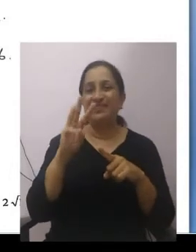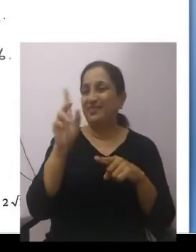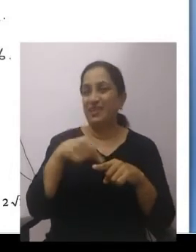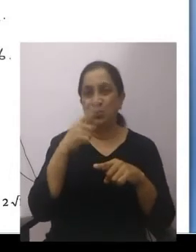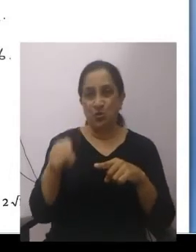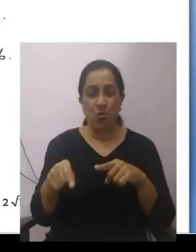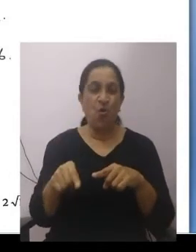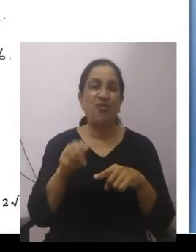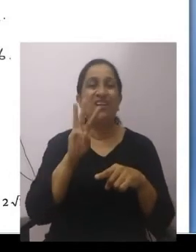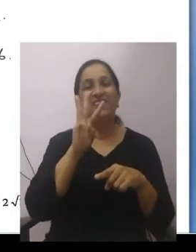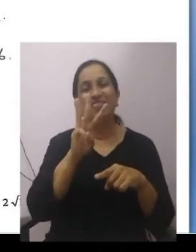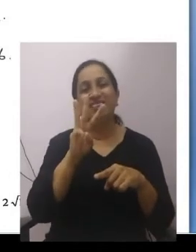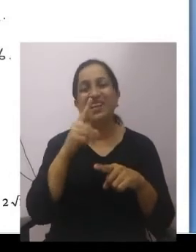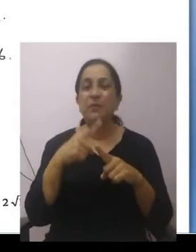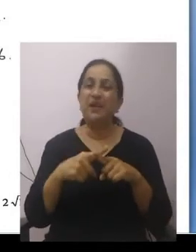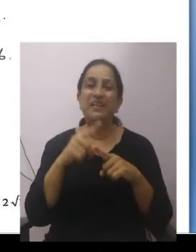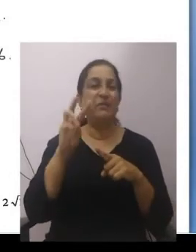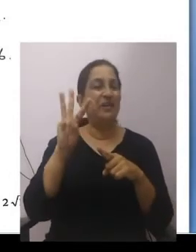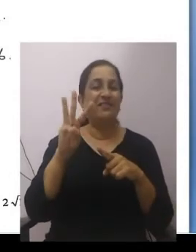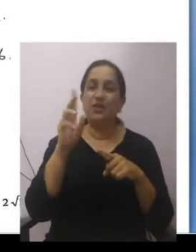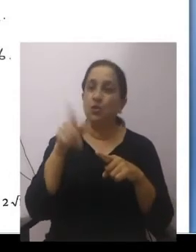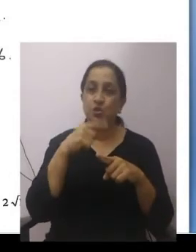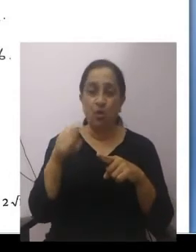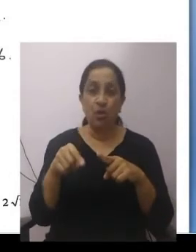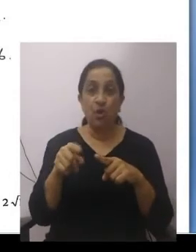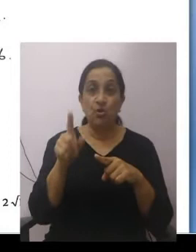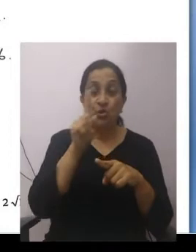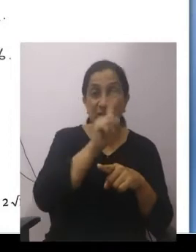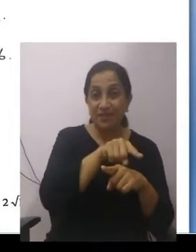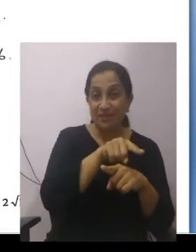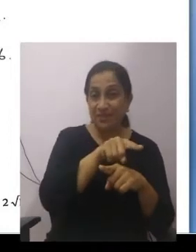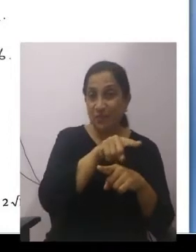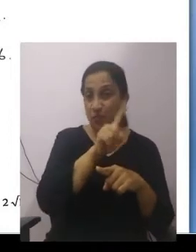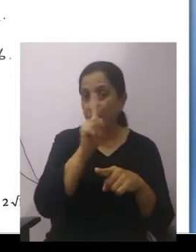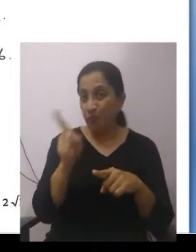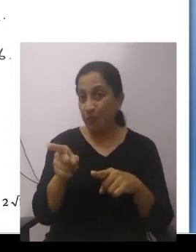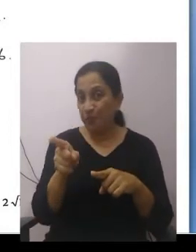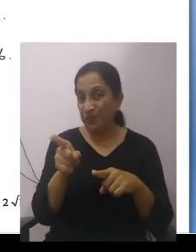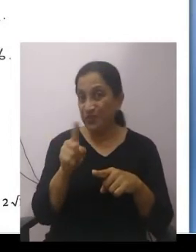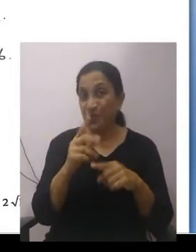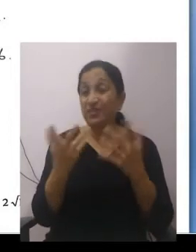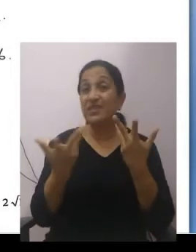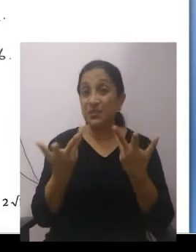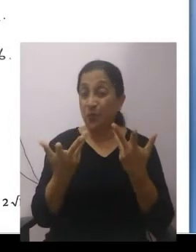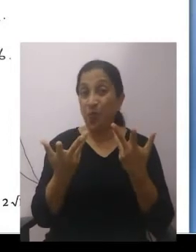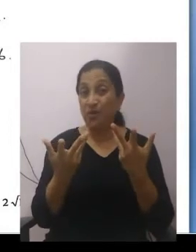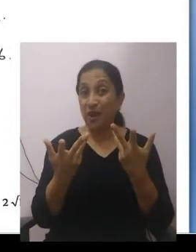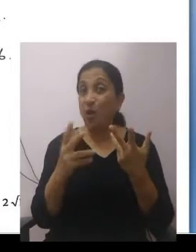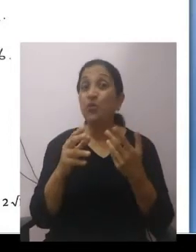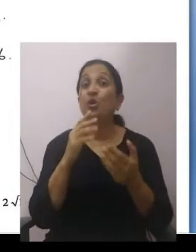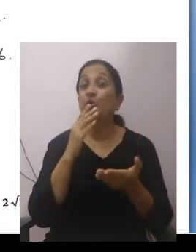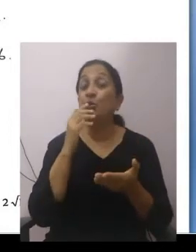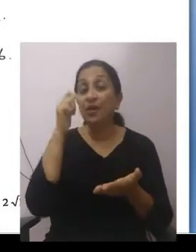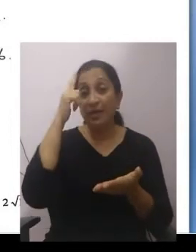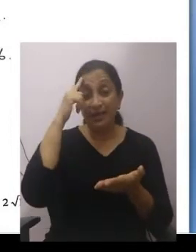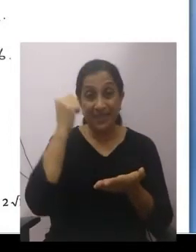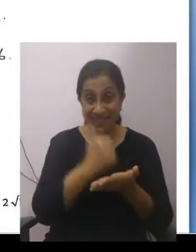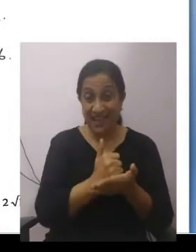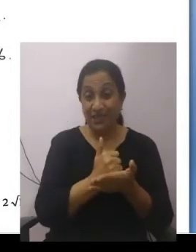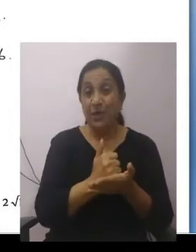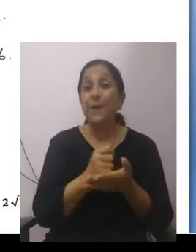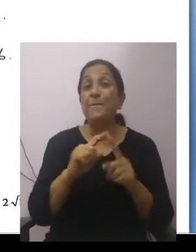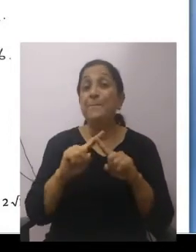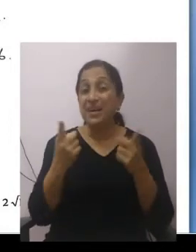there. Obviously it can't be 3 by 3. There may be confusion whether it is this or this. Okay. But as I told